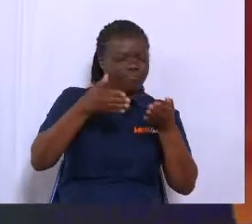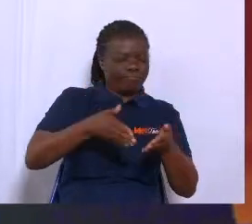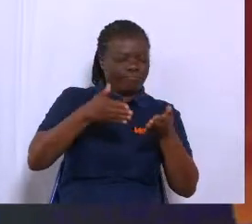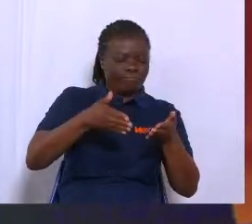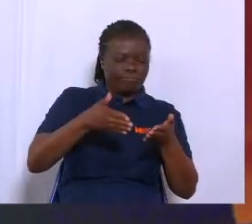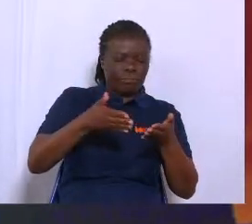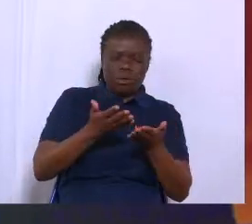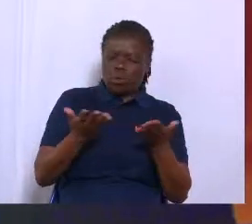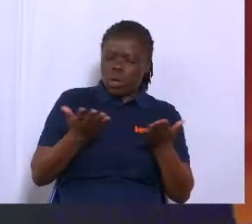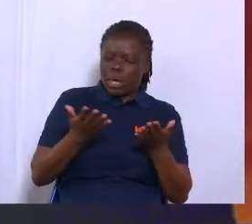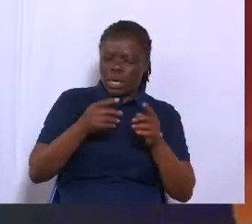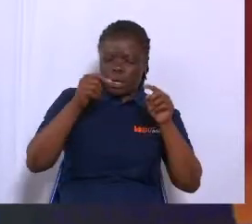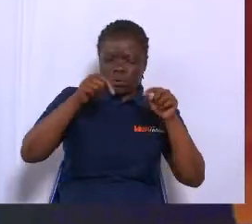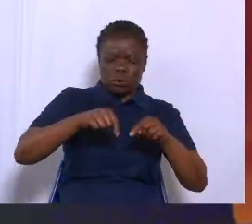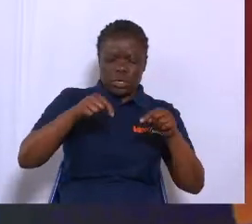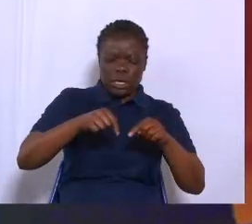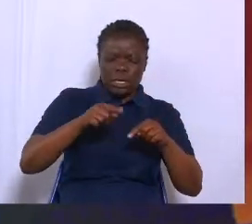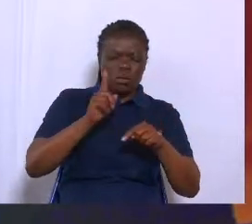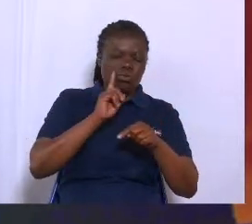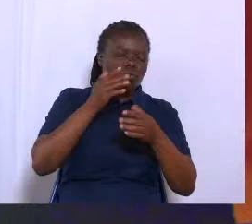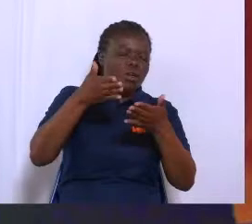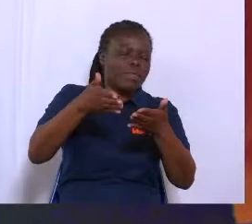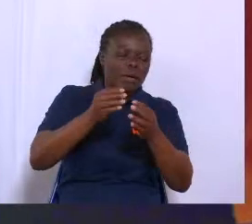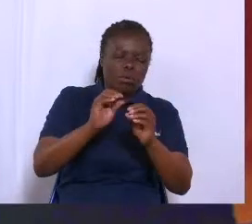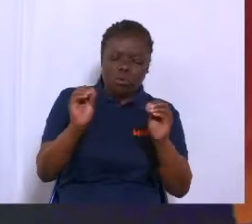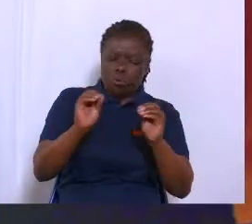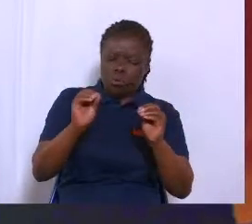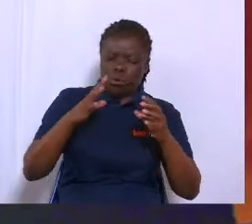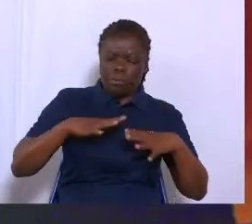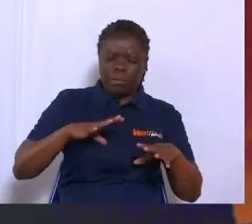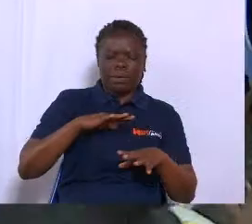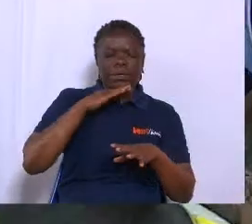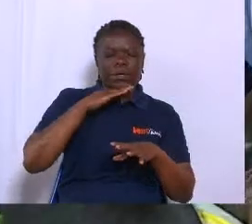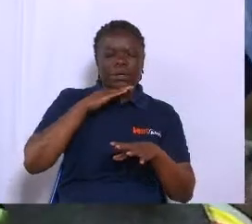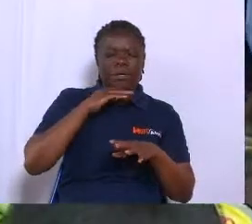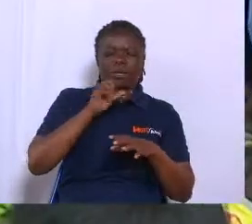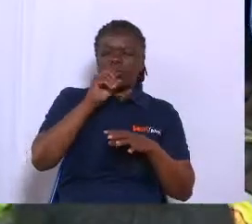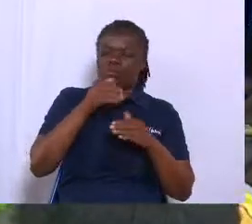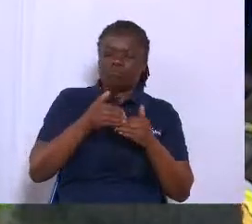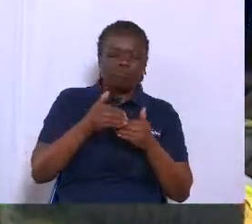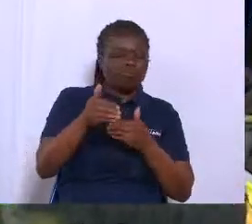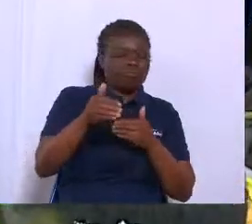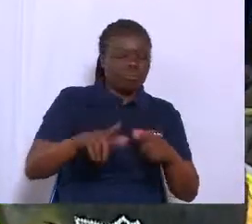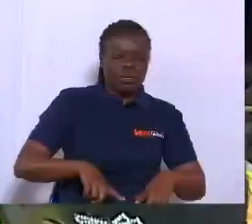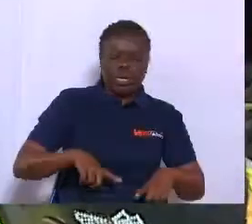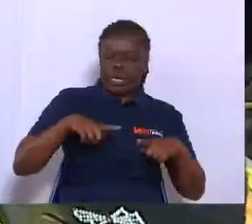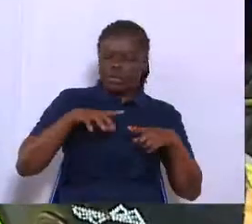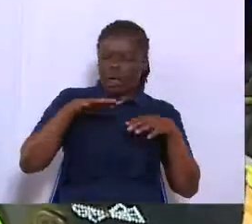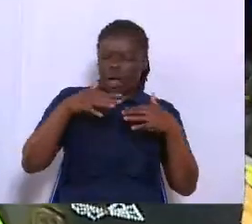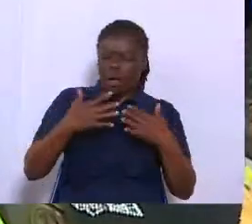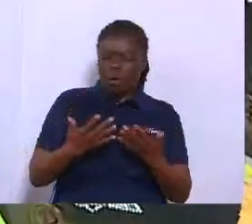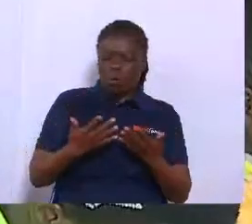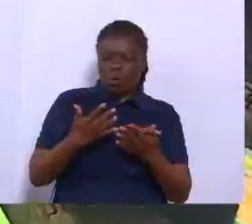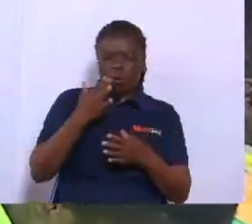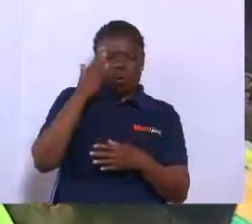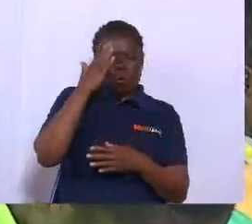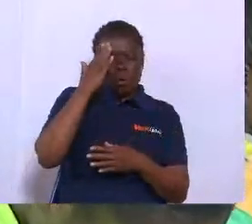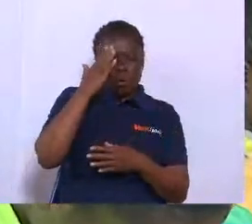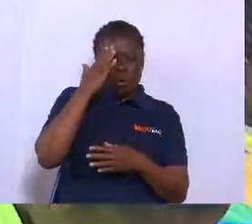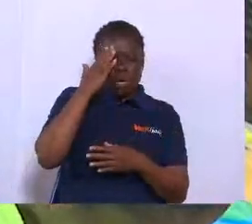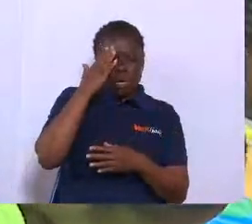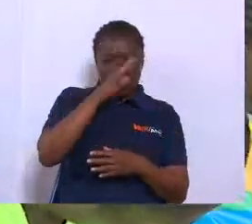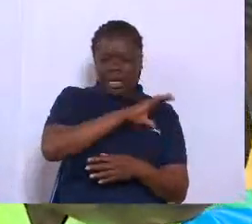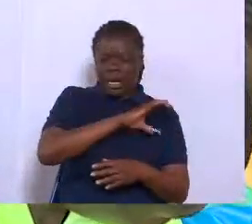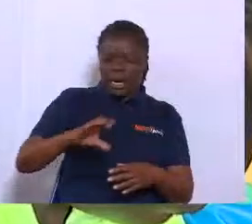today, gone tomorrow. How then shall we live, knowing that Christ